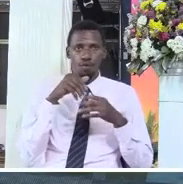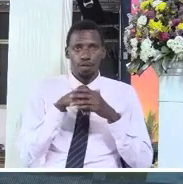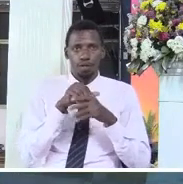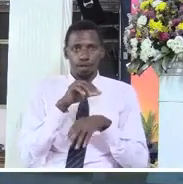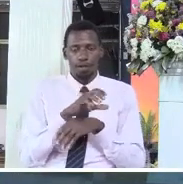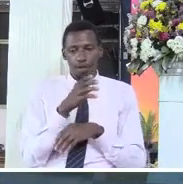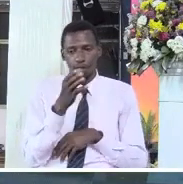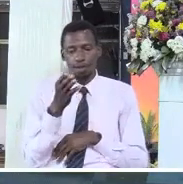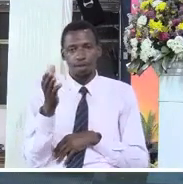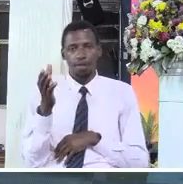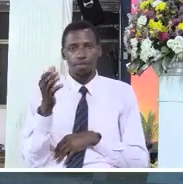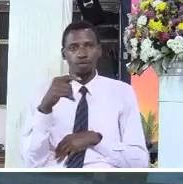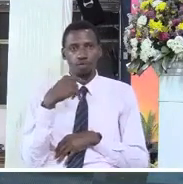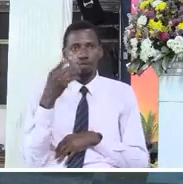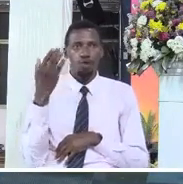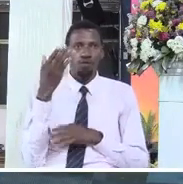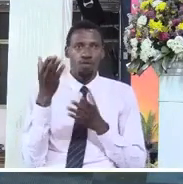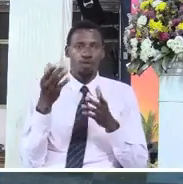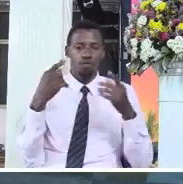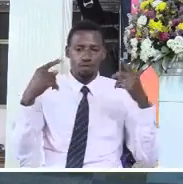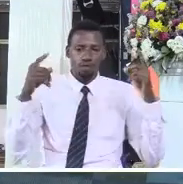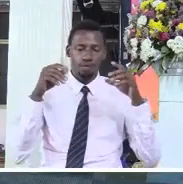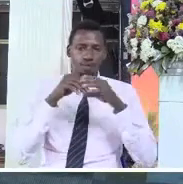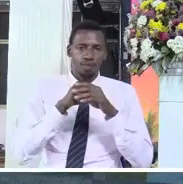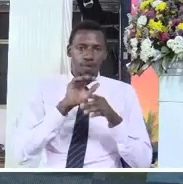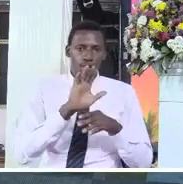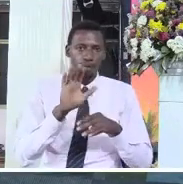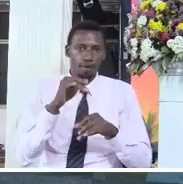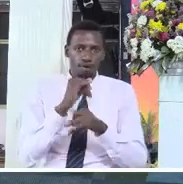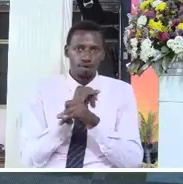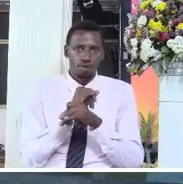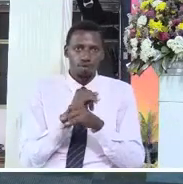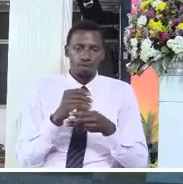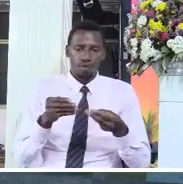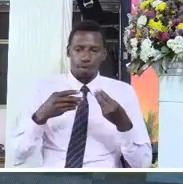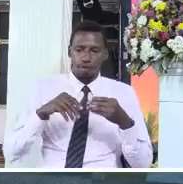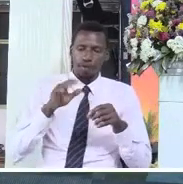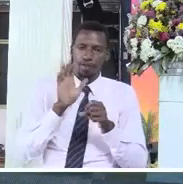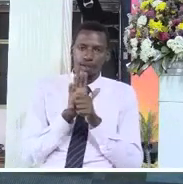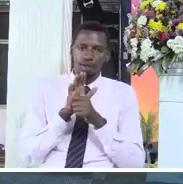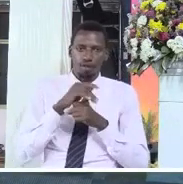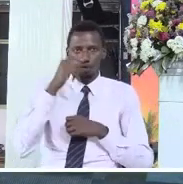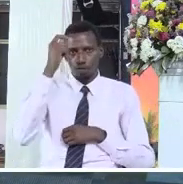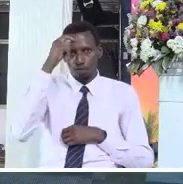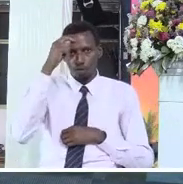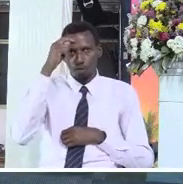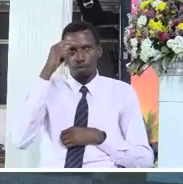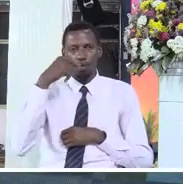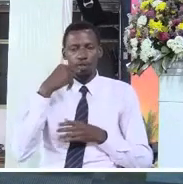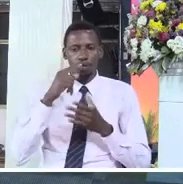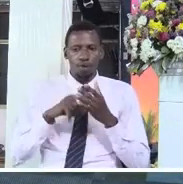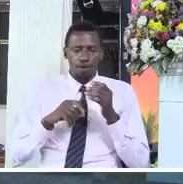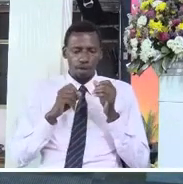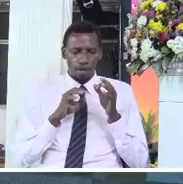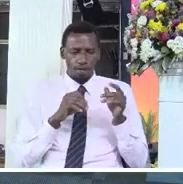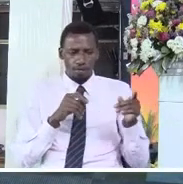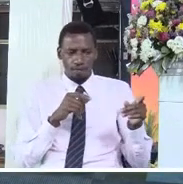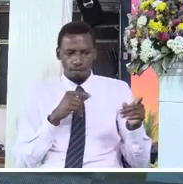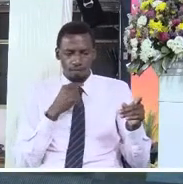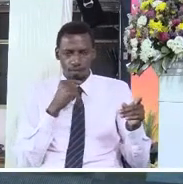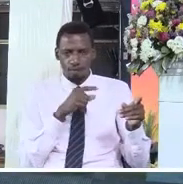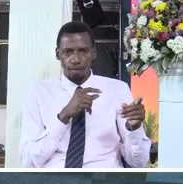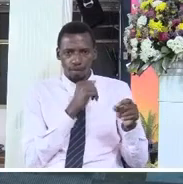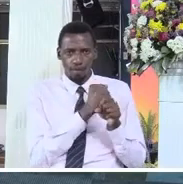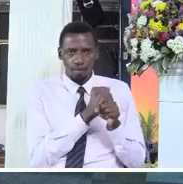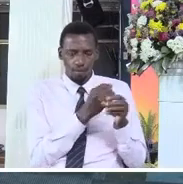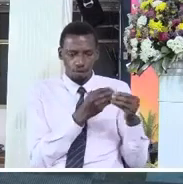are once there and have succeeded in their career fields really inspire us. And you're like, if he did it, then I can also do